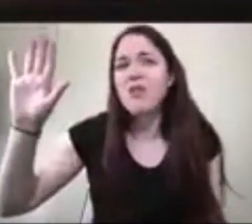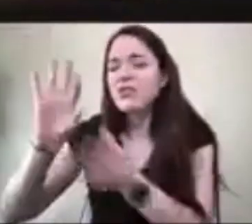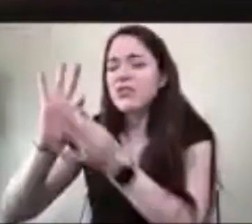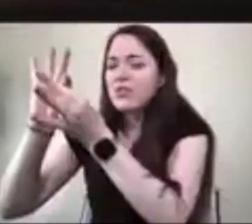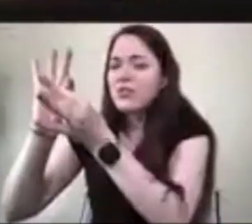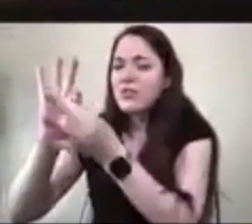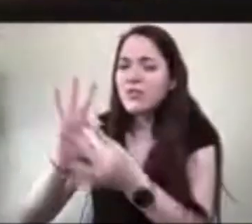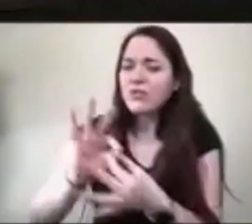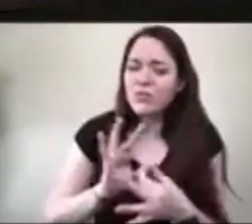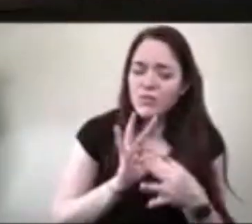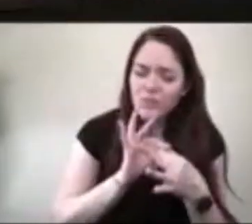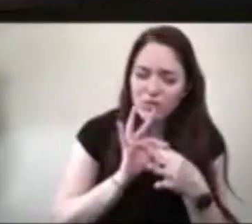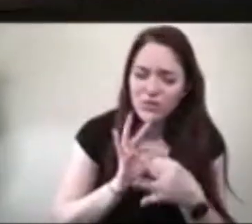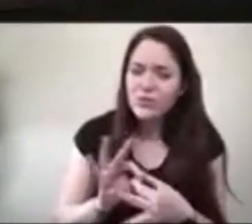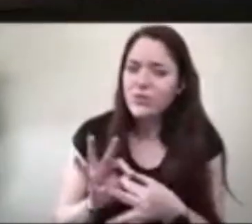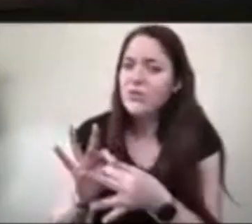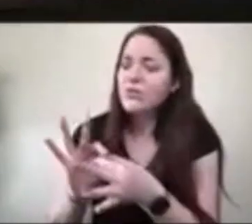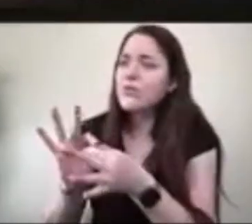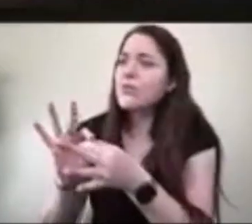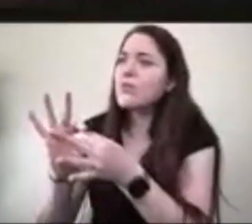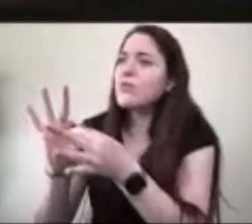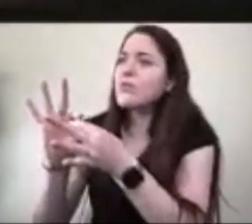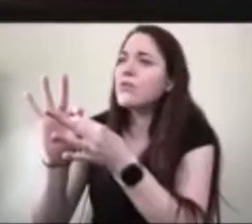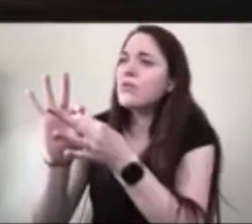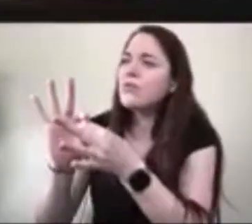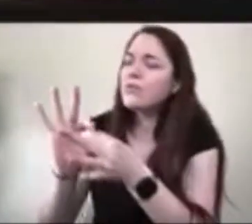to you.